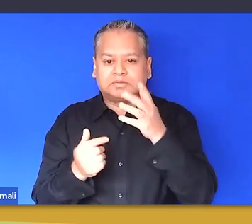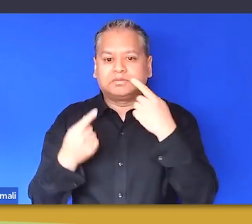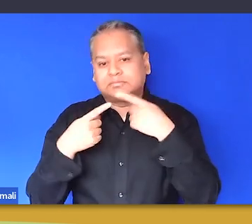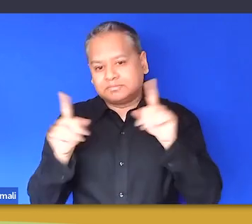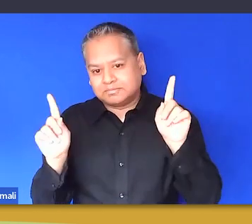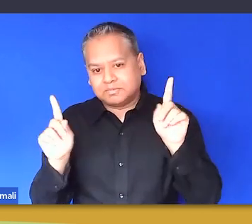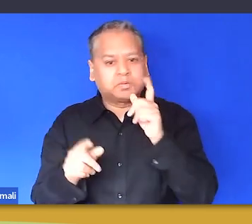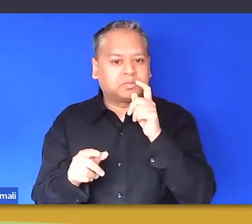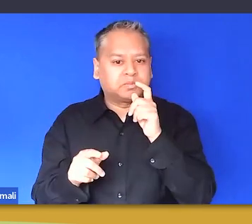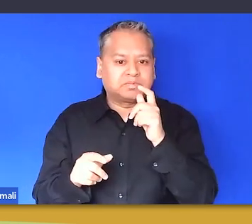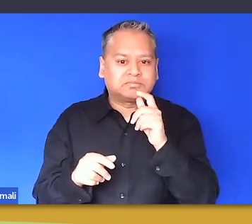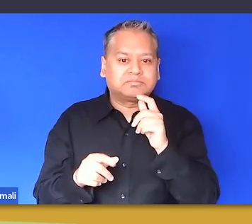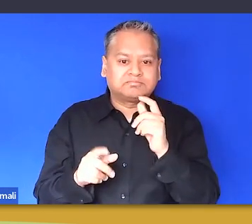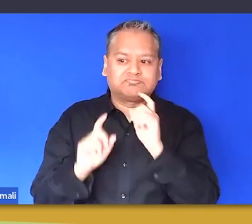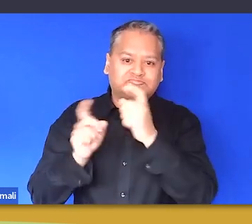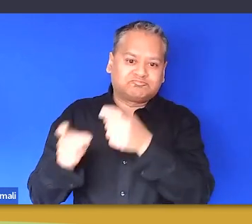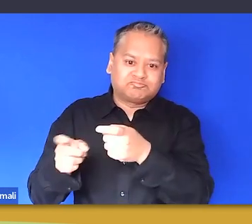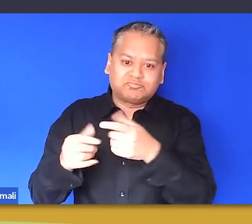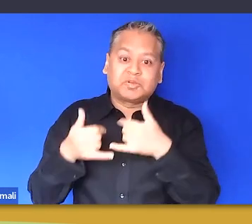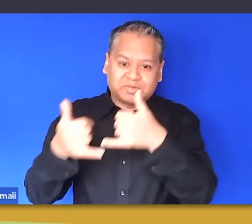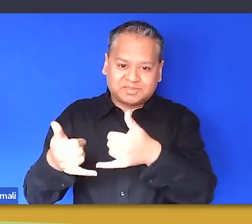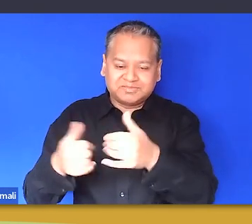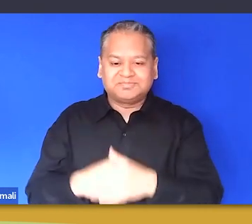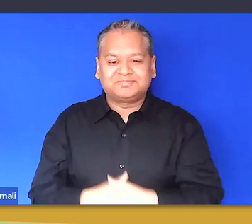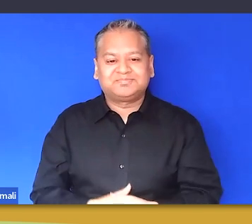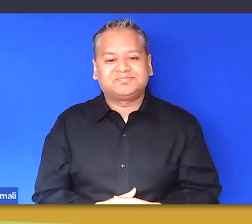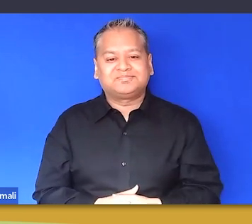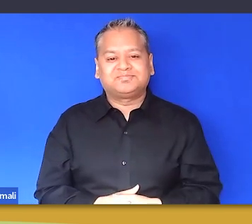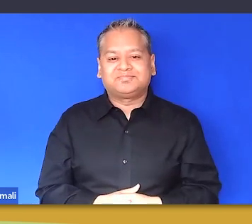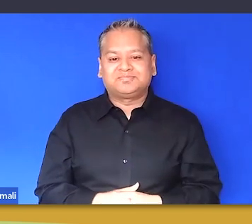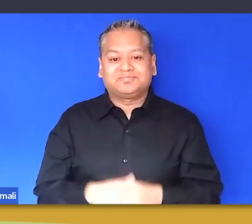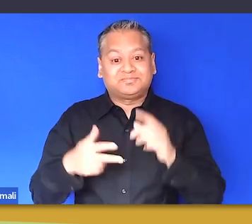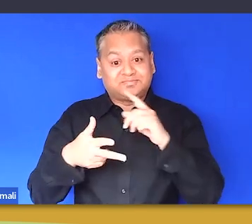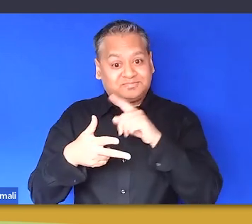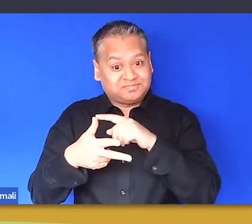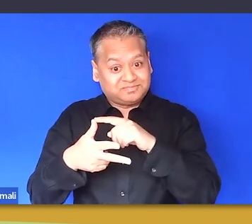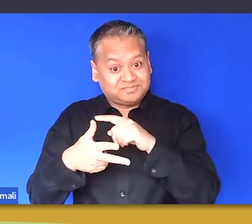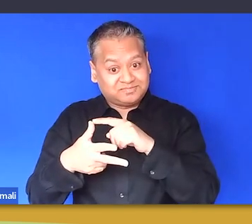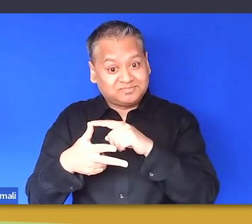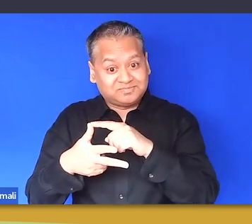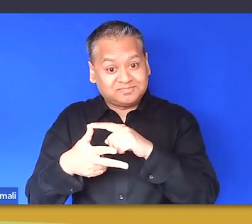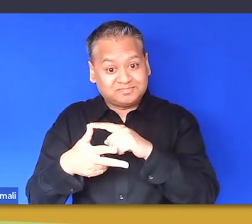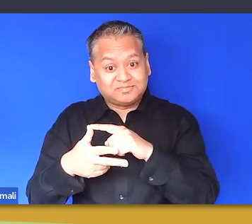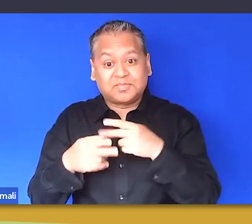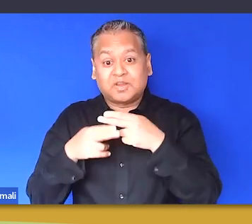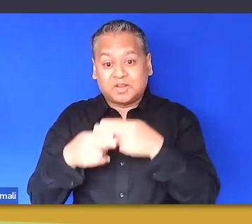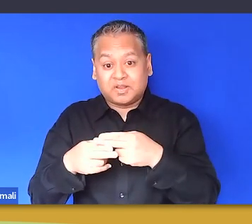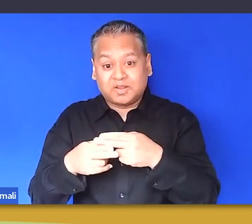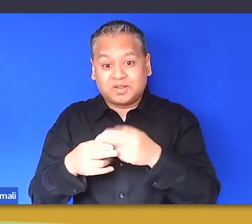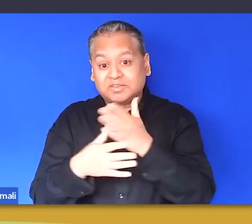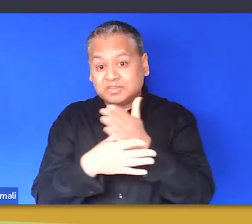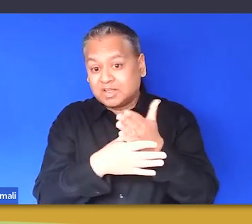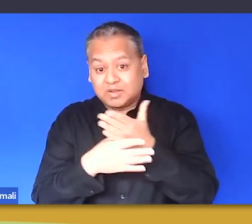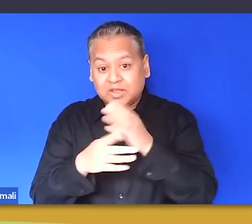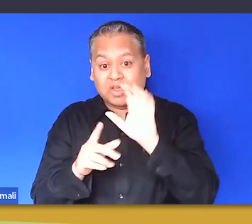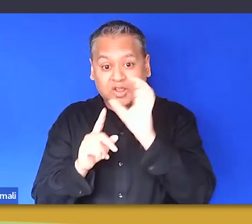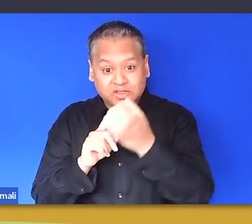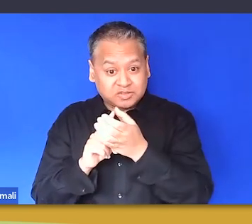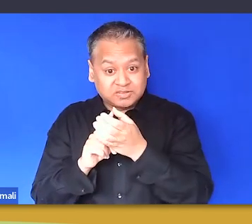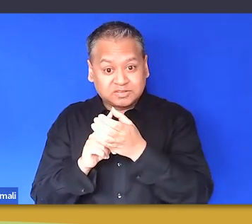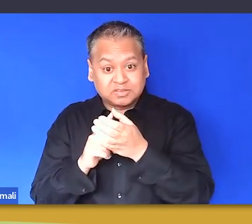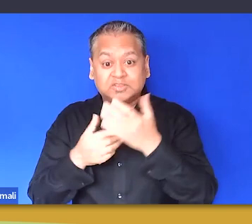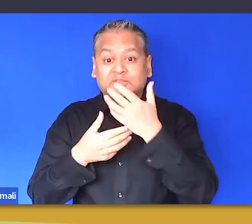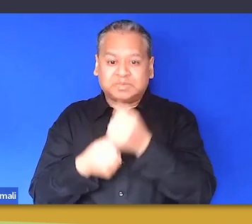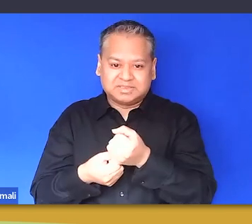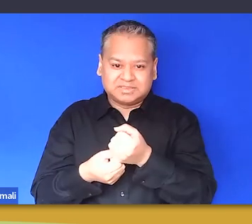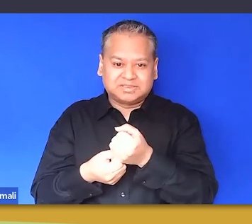evening is Intercultural Trust. There are two recipients of this award, which is provided to an outstanding organization